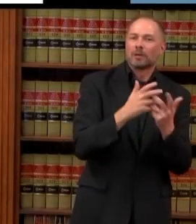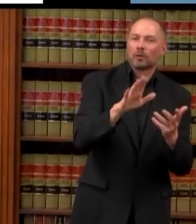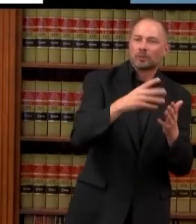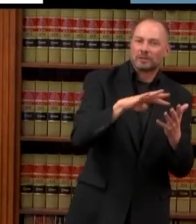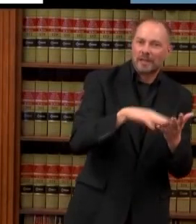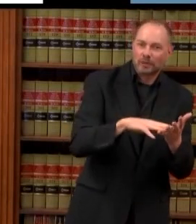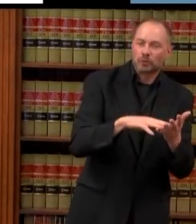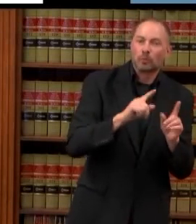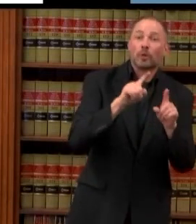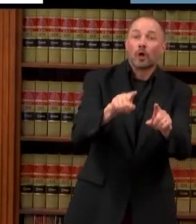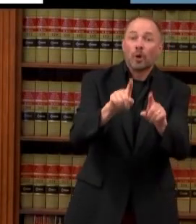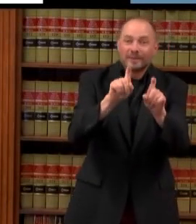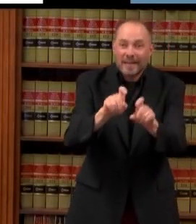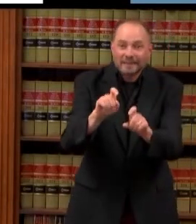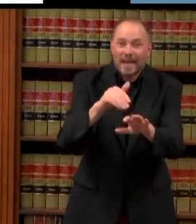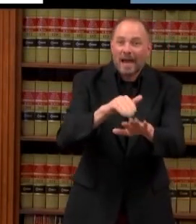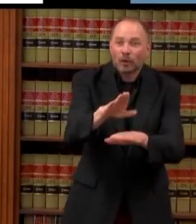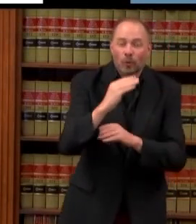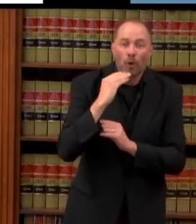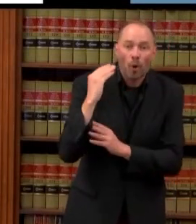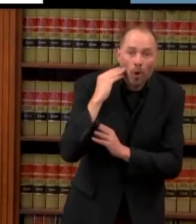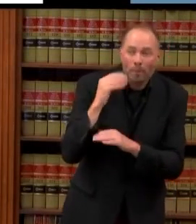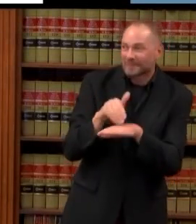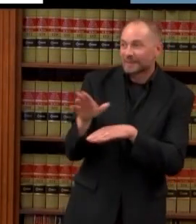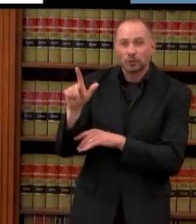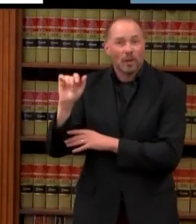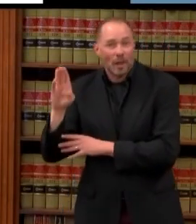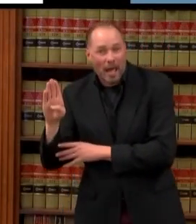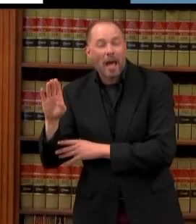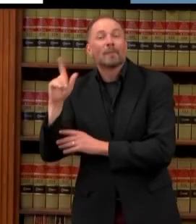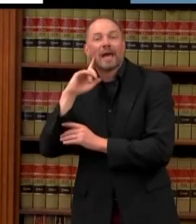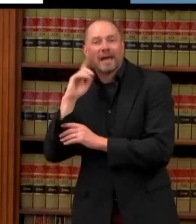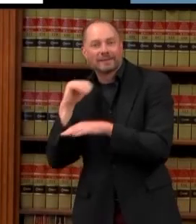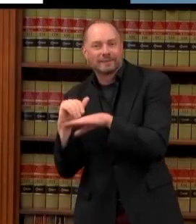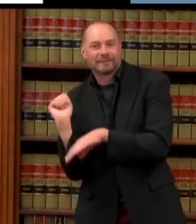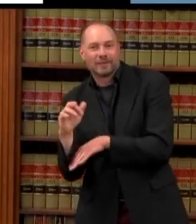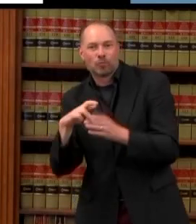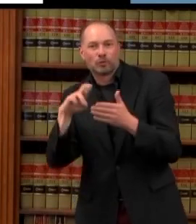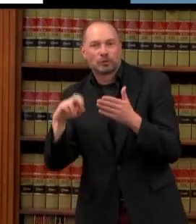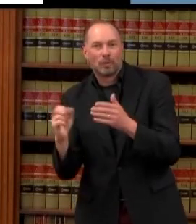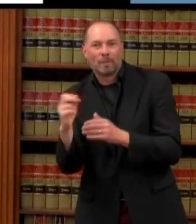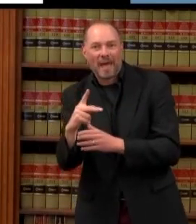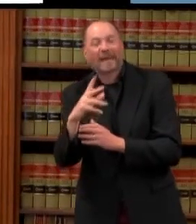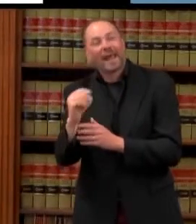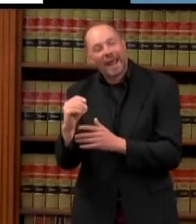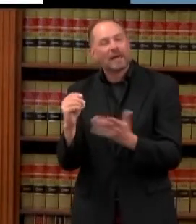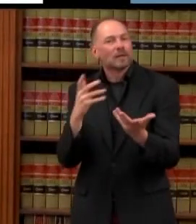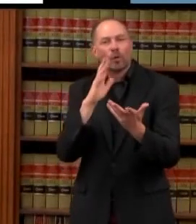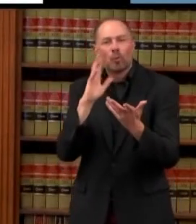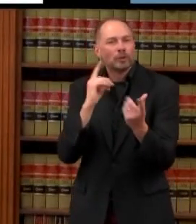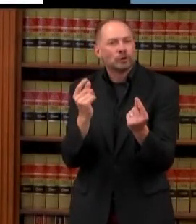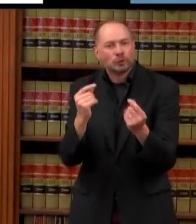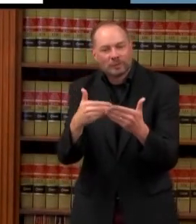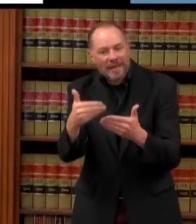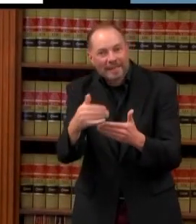that sample to the lab, and get the results back to you along with guidance if you are positive.